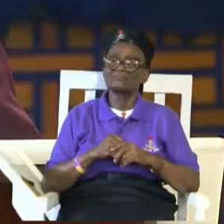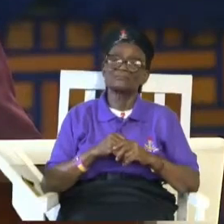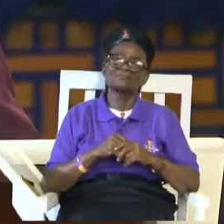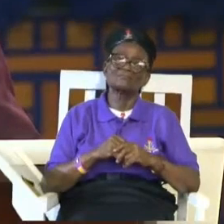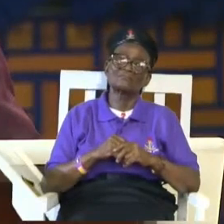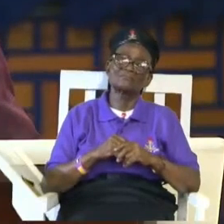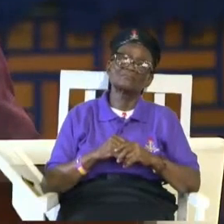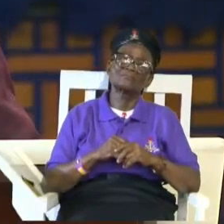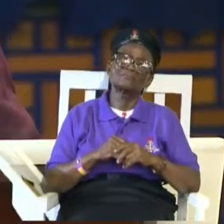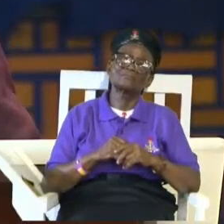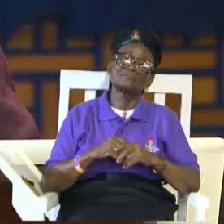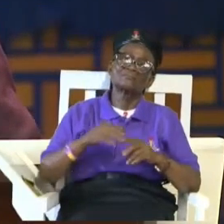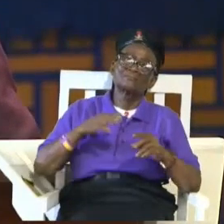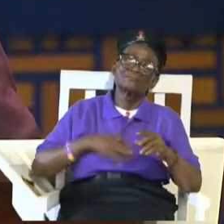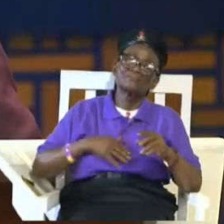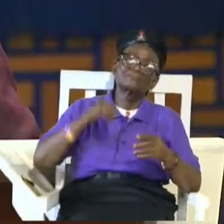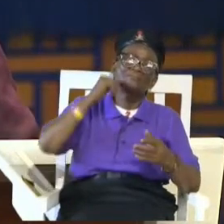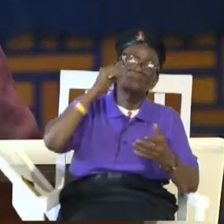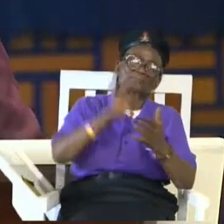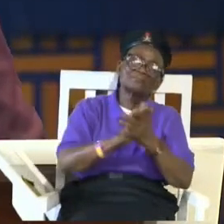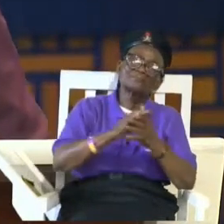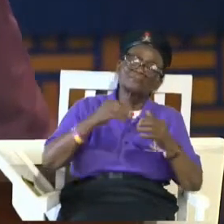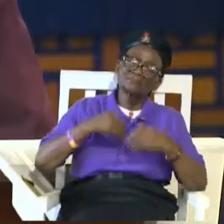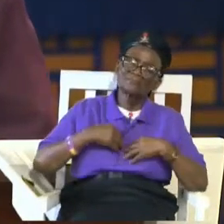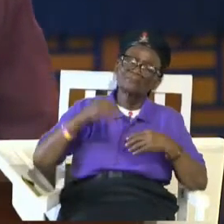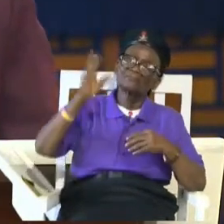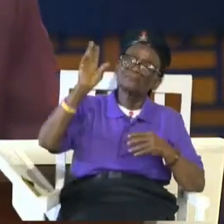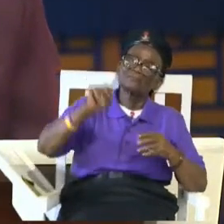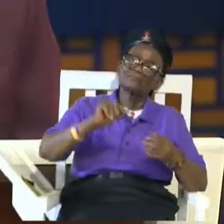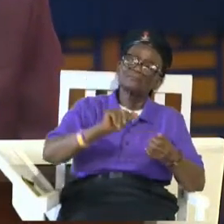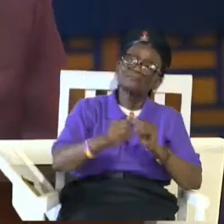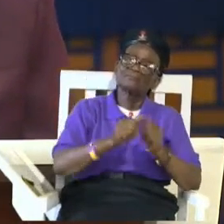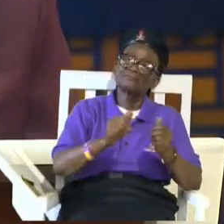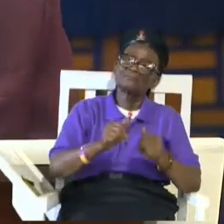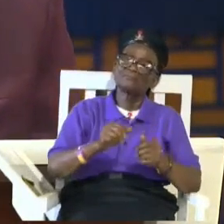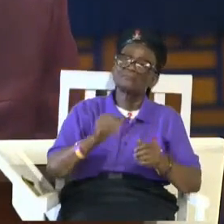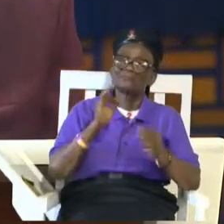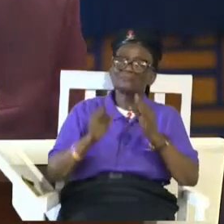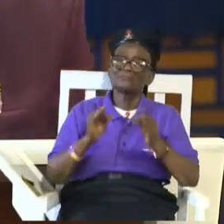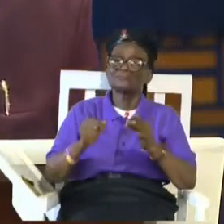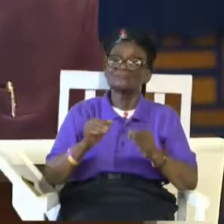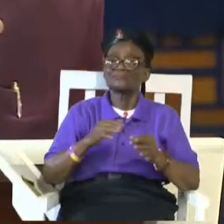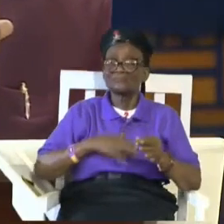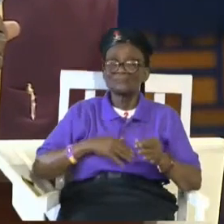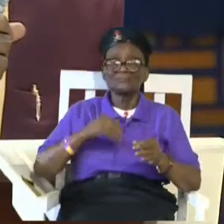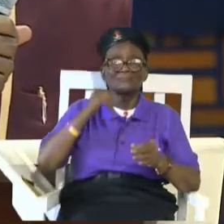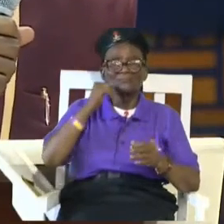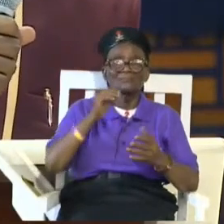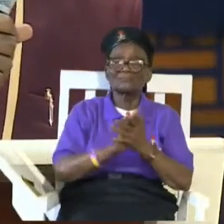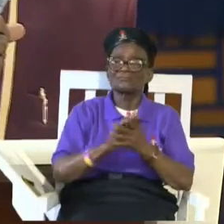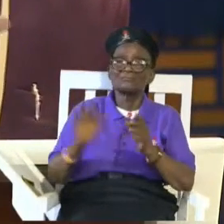If my wife had no problem giving birth, we would have had a dozen.